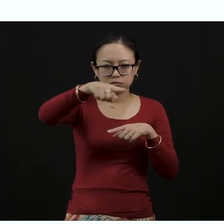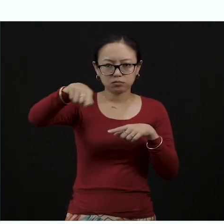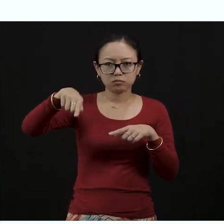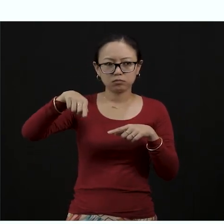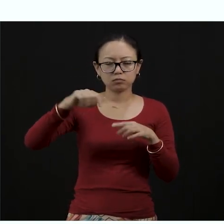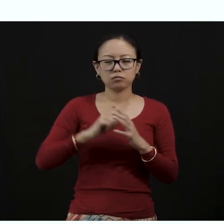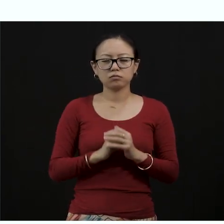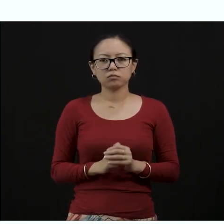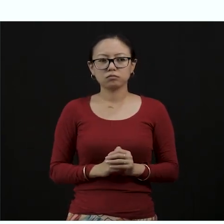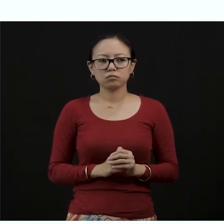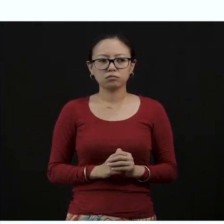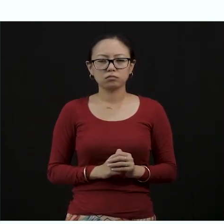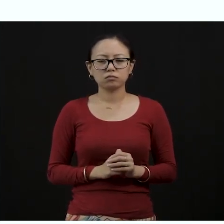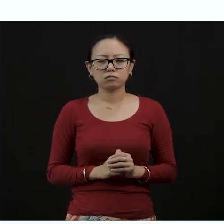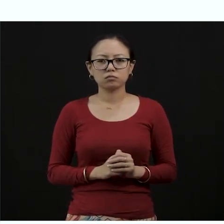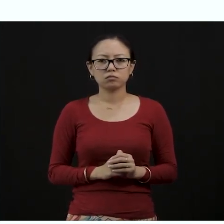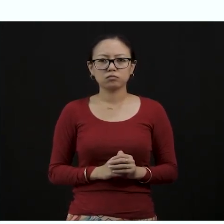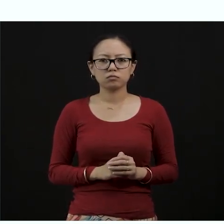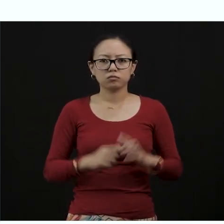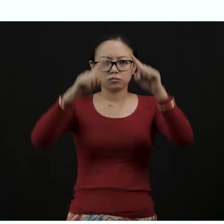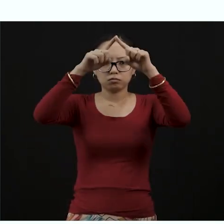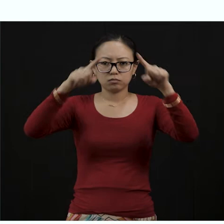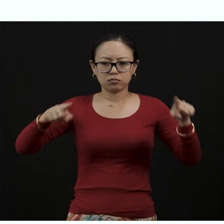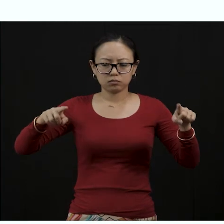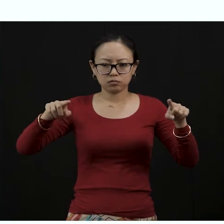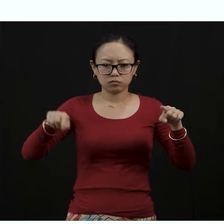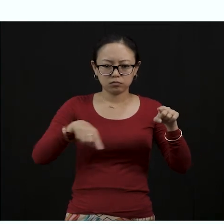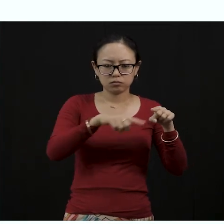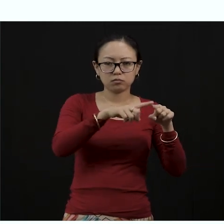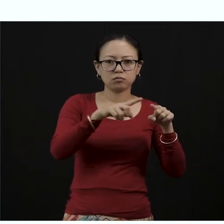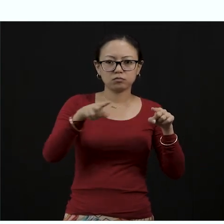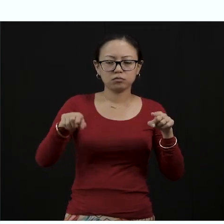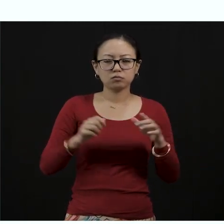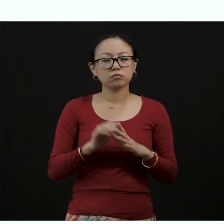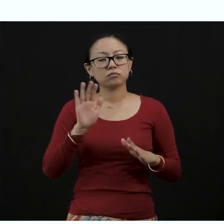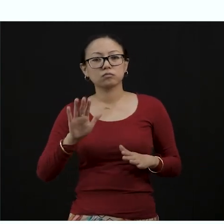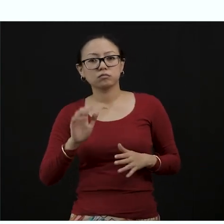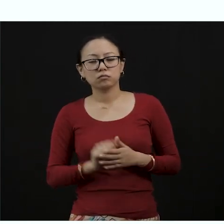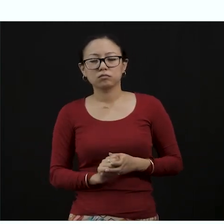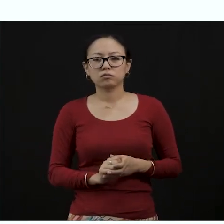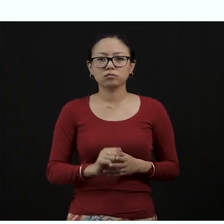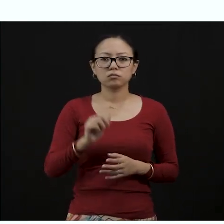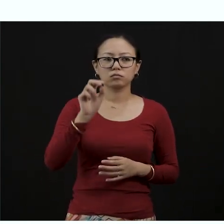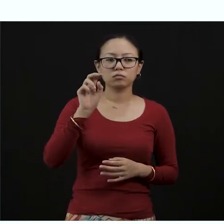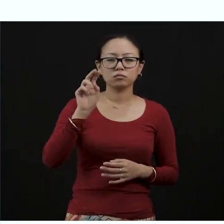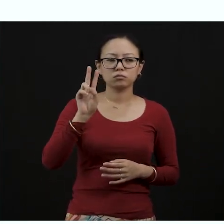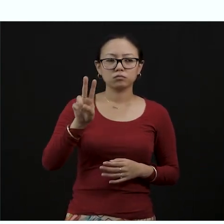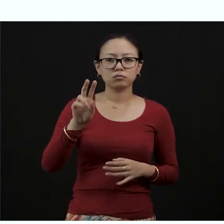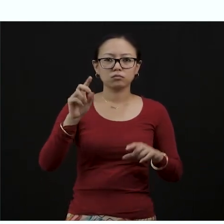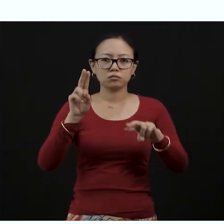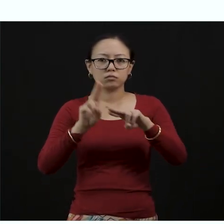So and a cone have 2 faces. One is flat faces and the other one is curved faces.